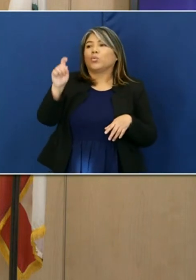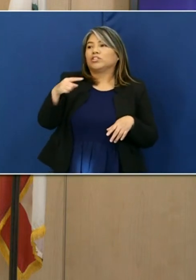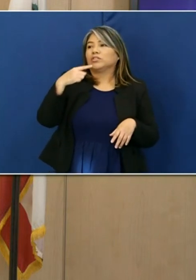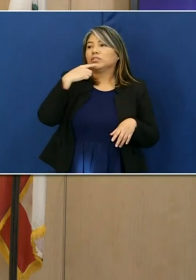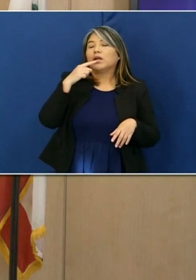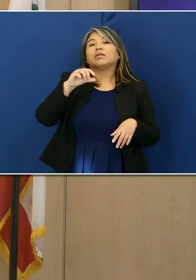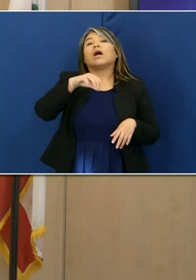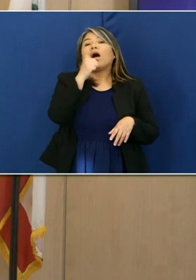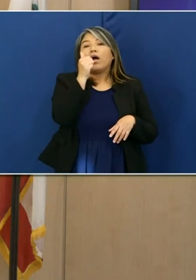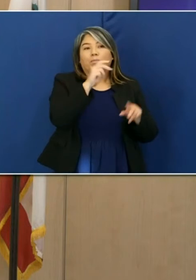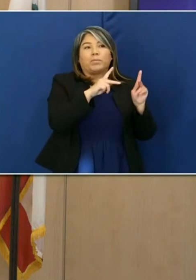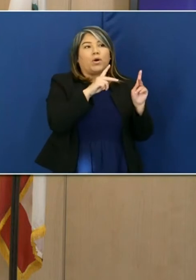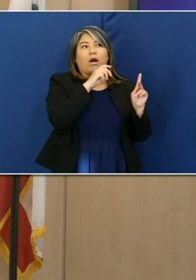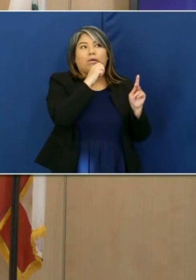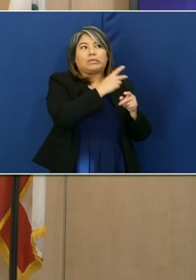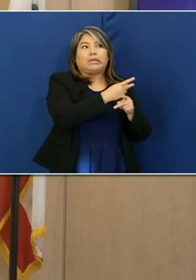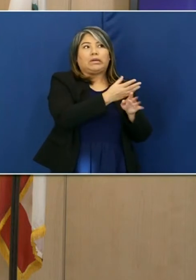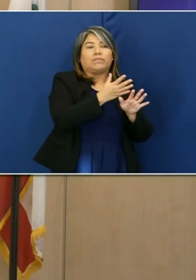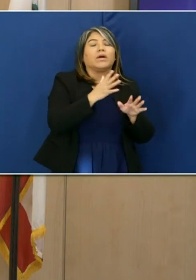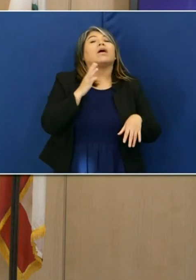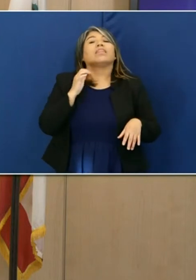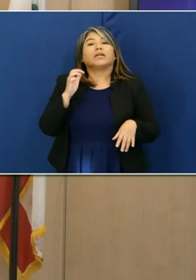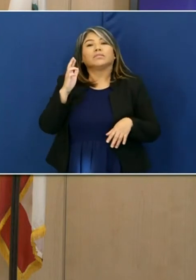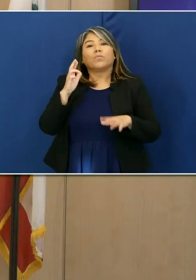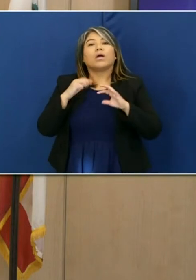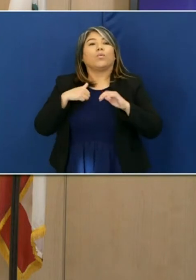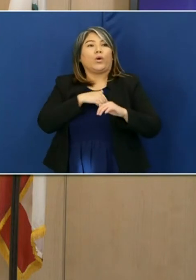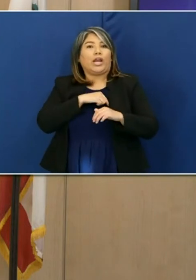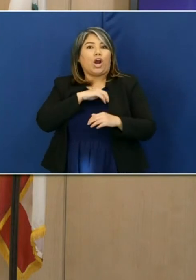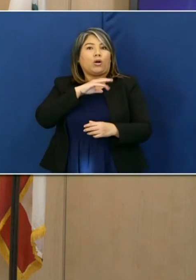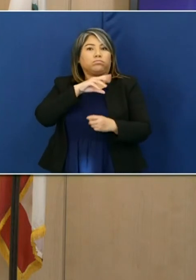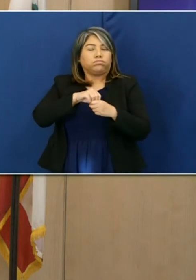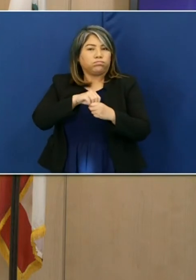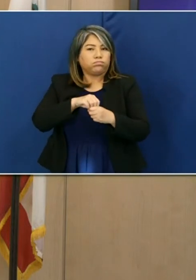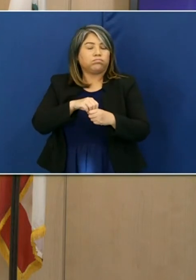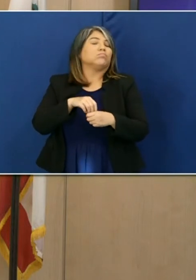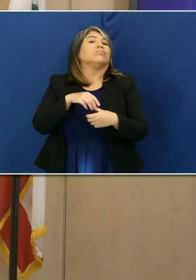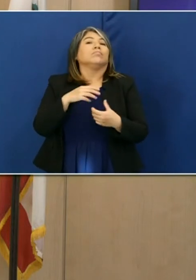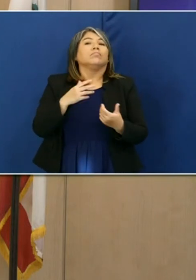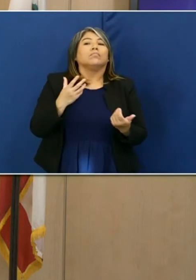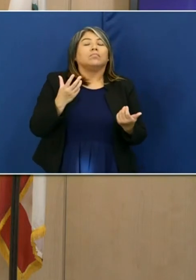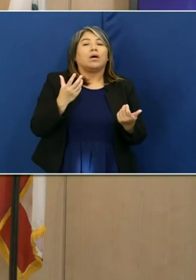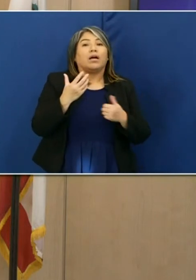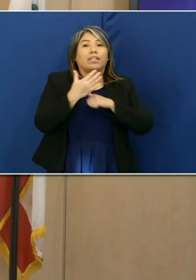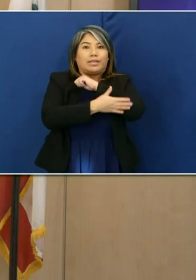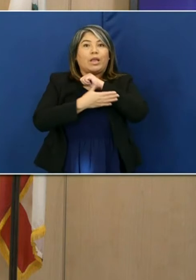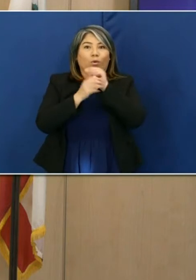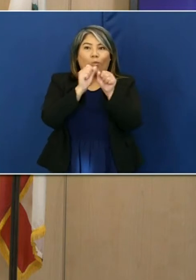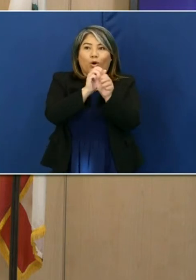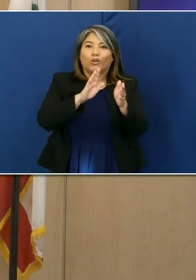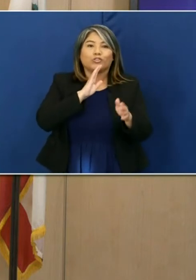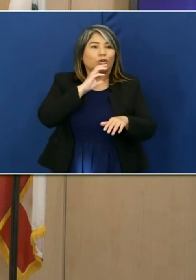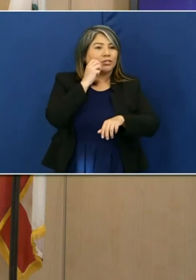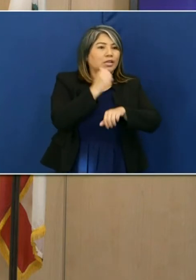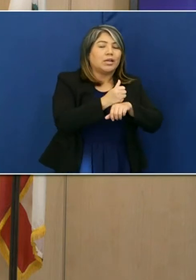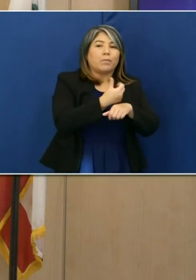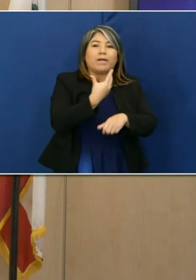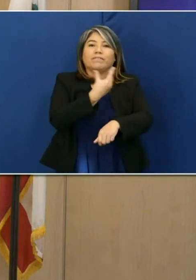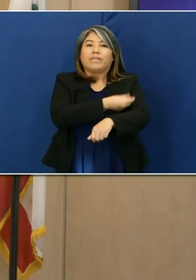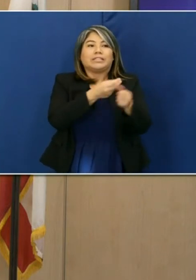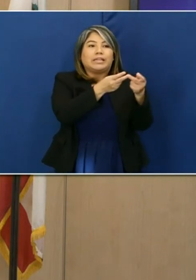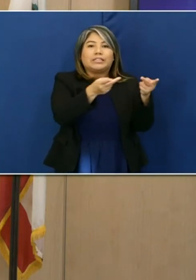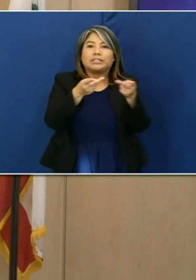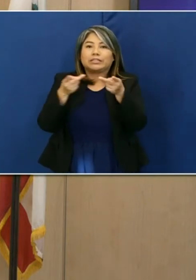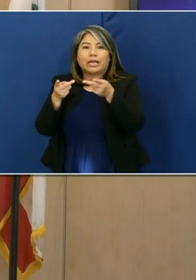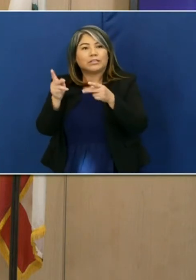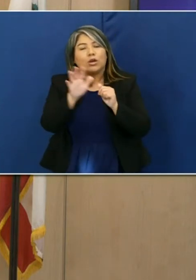there's others that are not. And that's where we, the county, are stepping in, setting up these vaccination sites throughout the